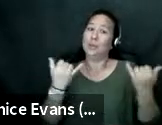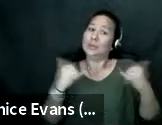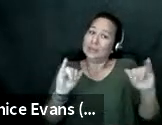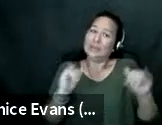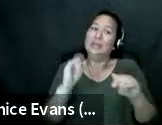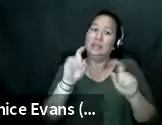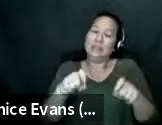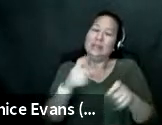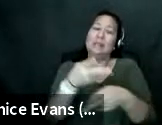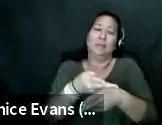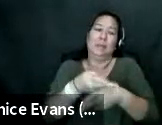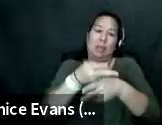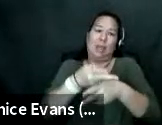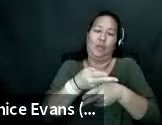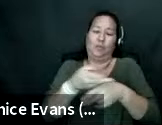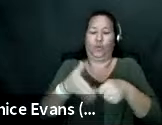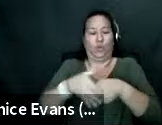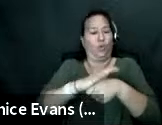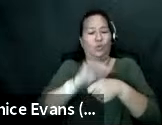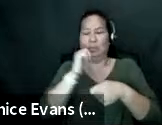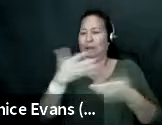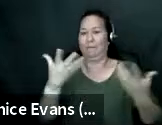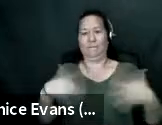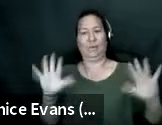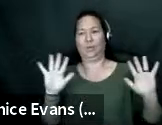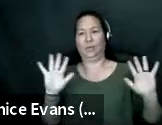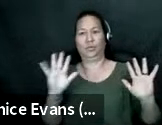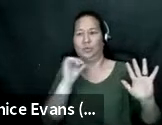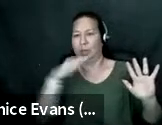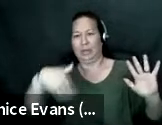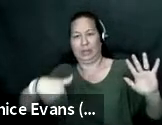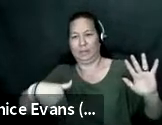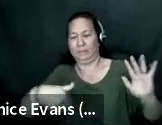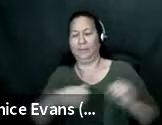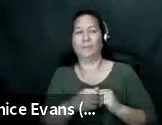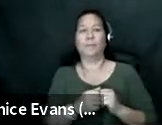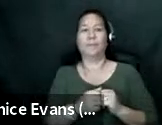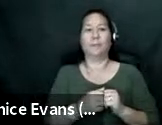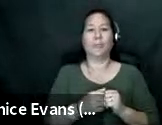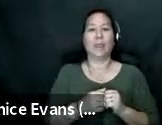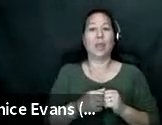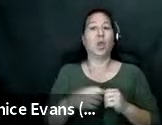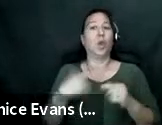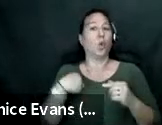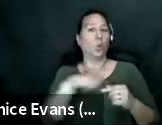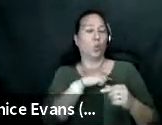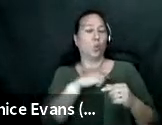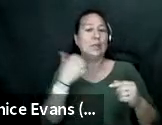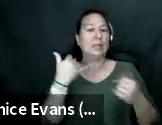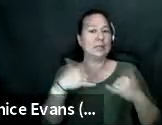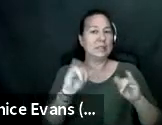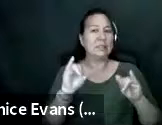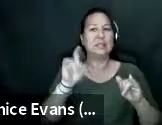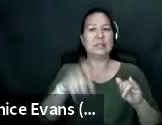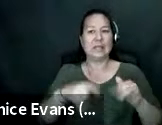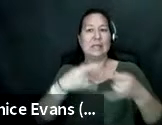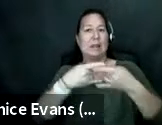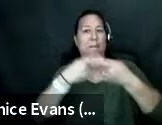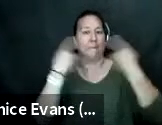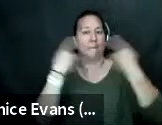pandemic is not fully over. And that means that we may need to use masking in certain